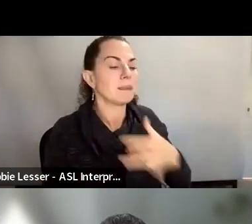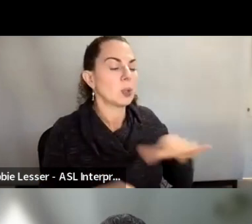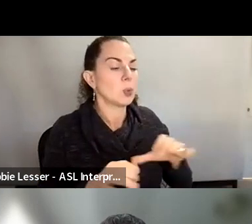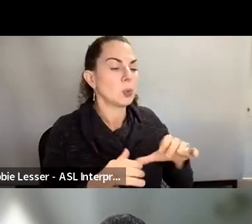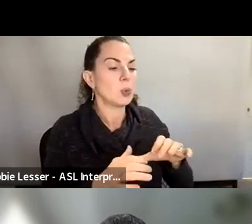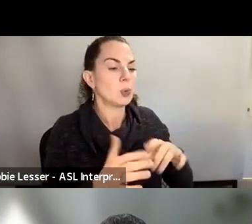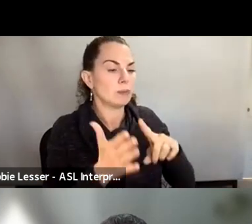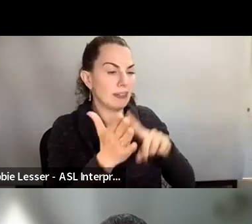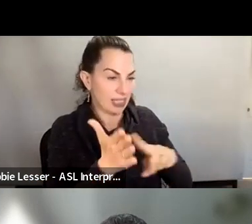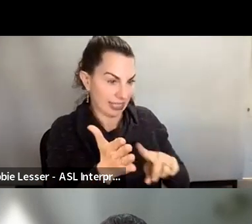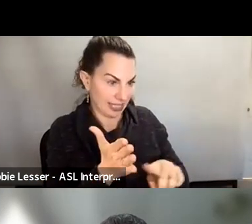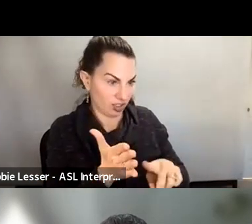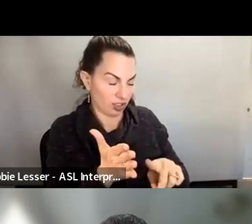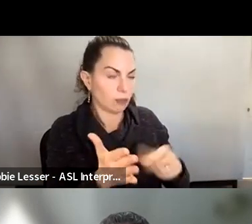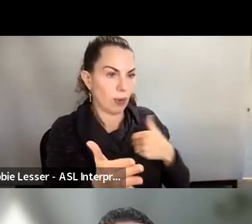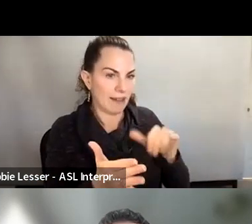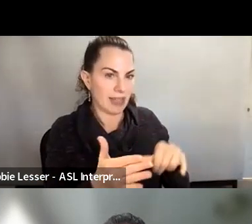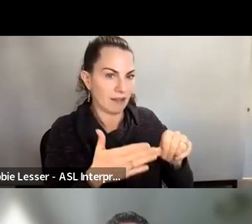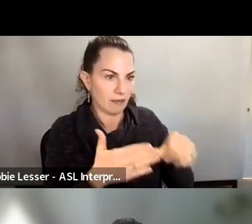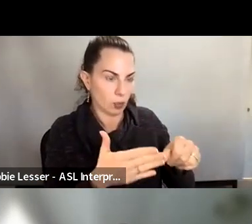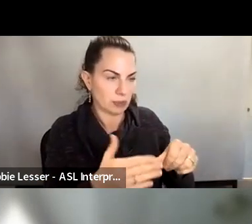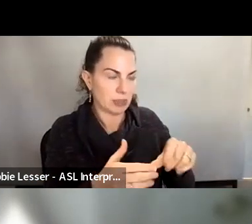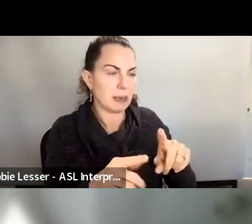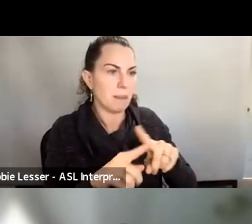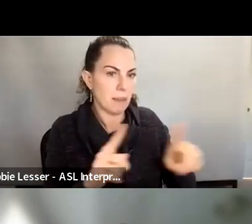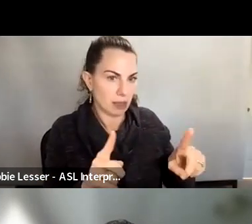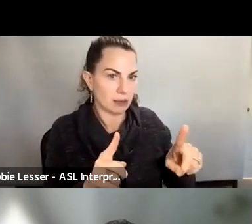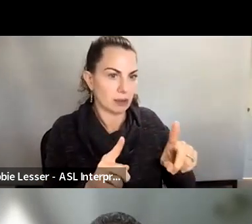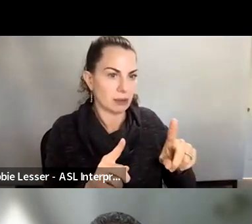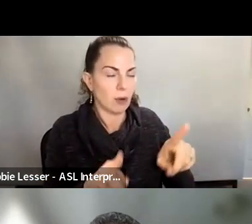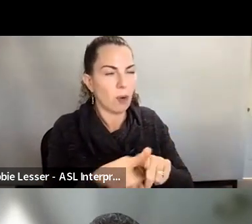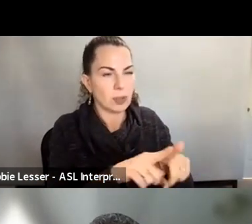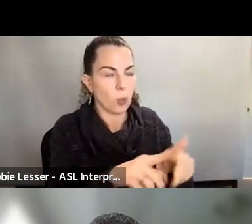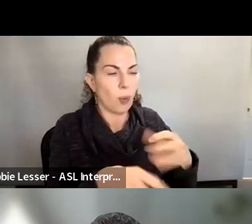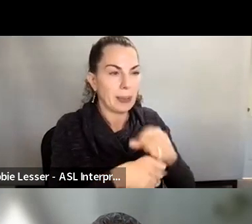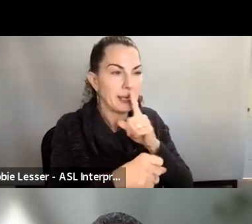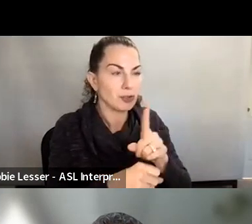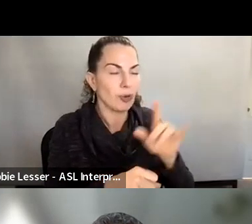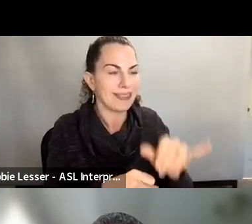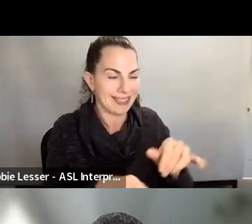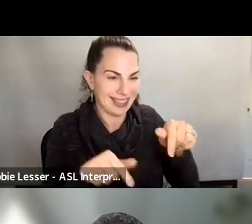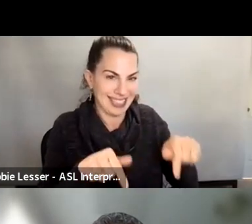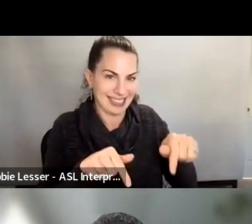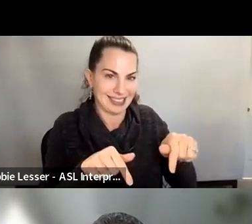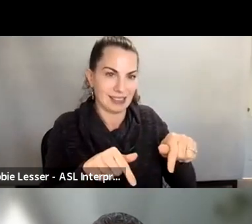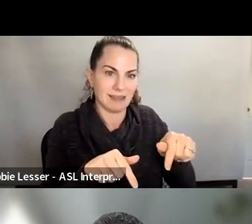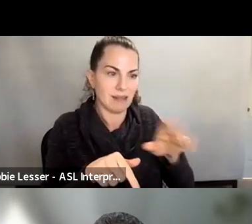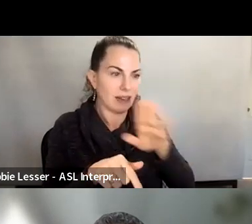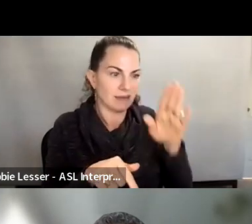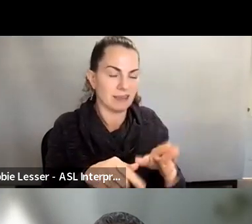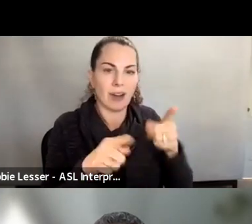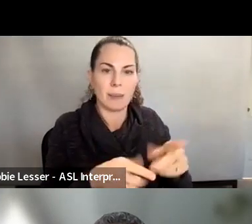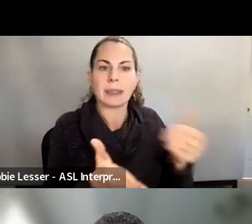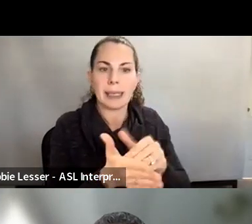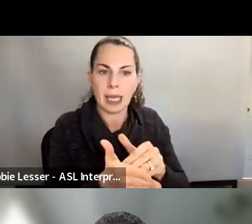that enforcement, but also at the end of the day, we want to make sure that this never happens again. And so how can we